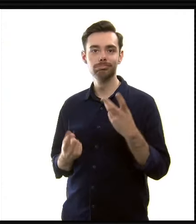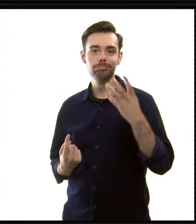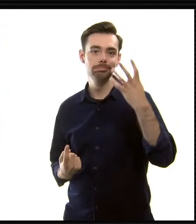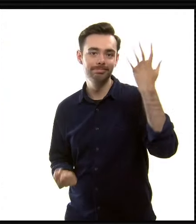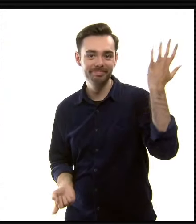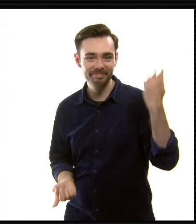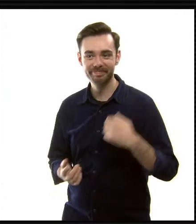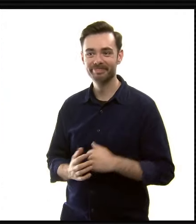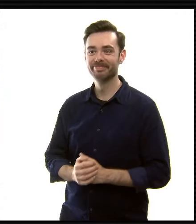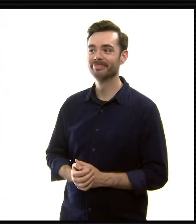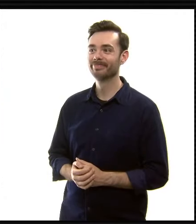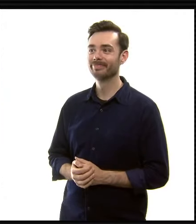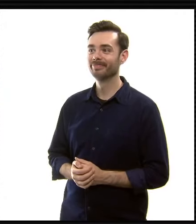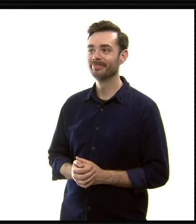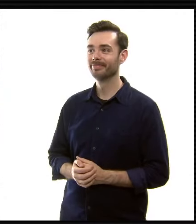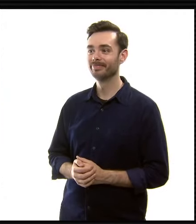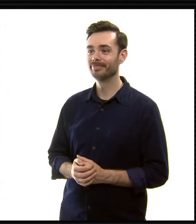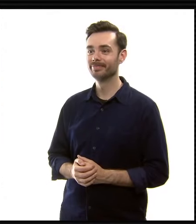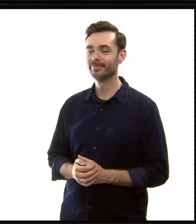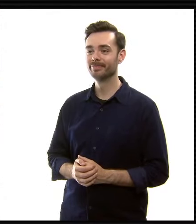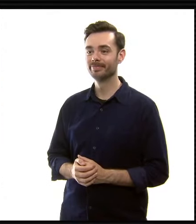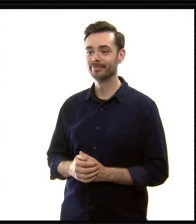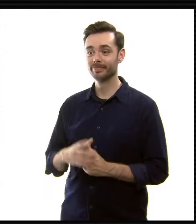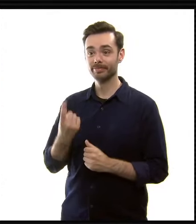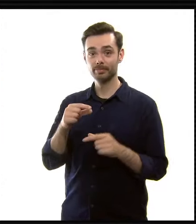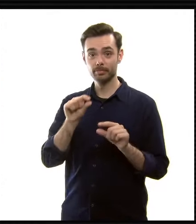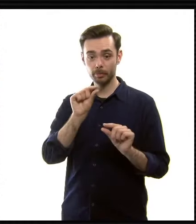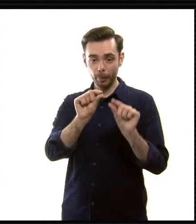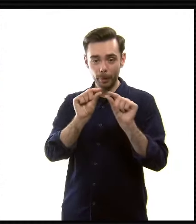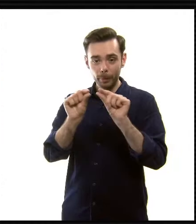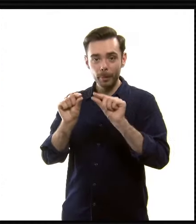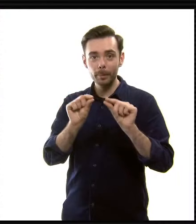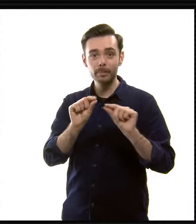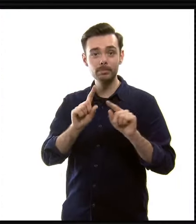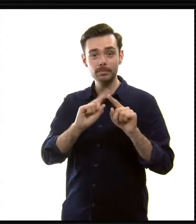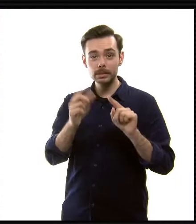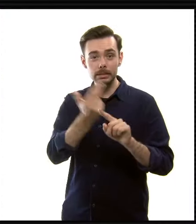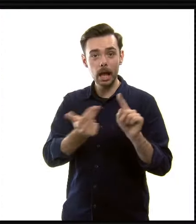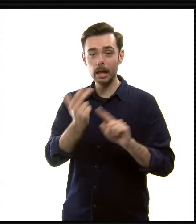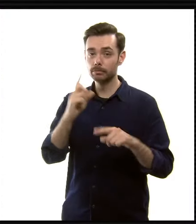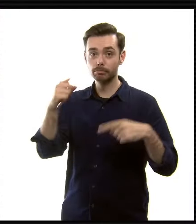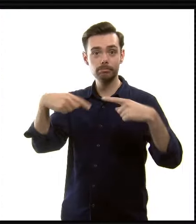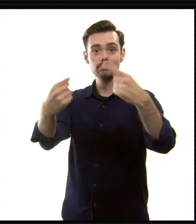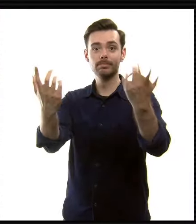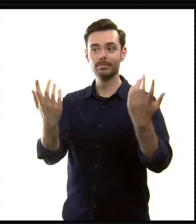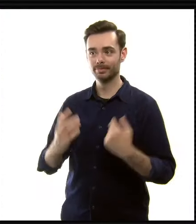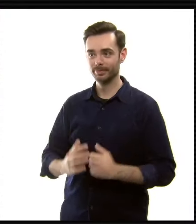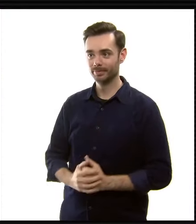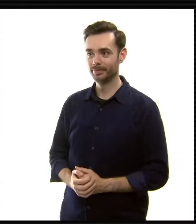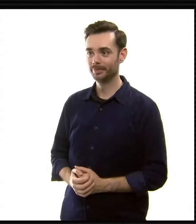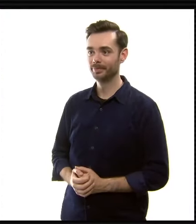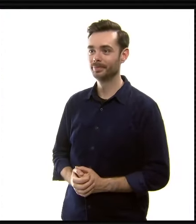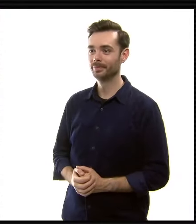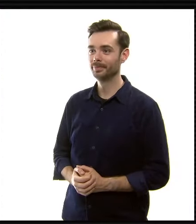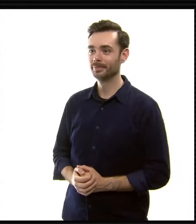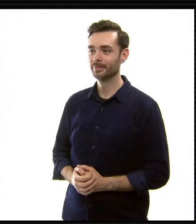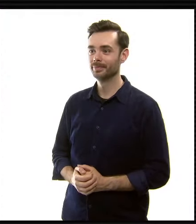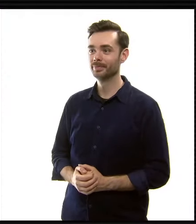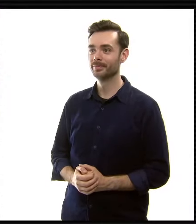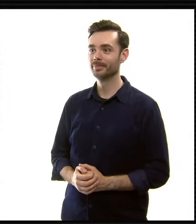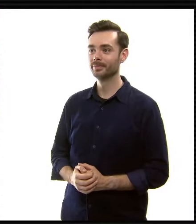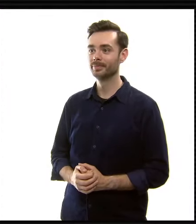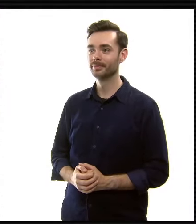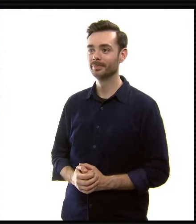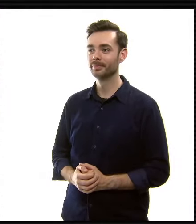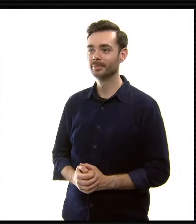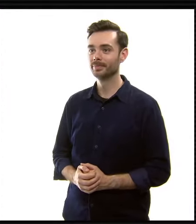tiles can be used to make lots of different designs. Or the adhesive version is perfect for brightening up those hard surfaces in your life.